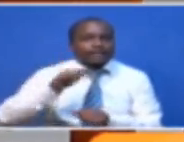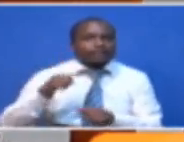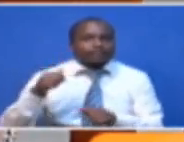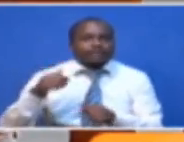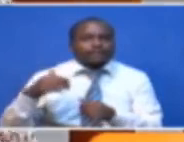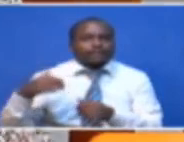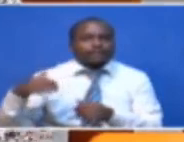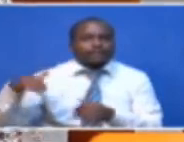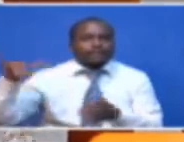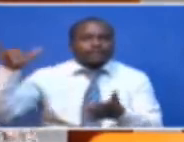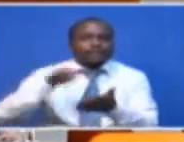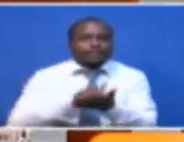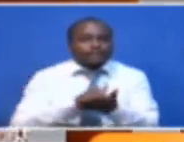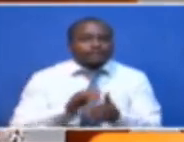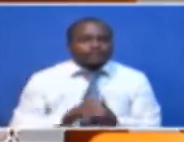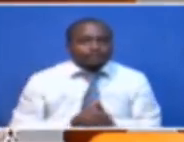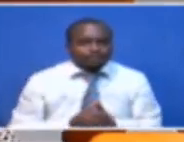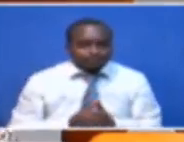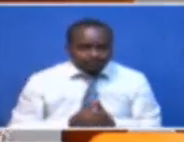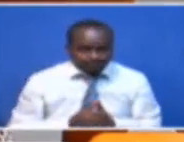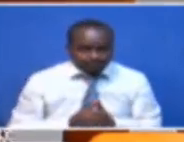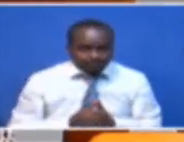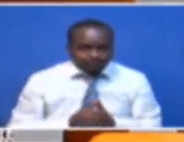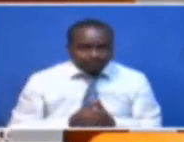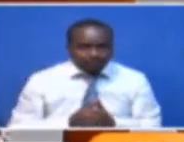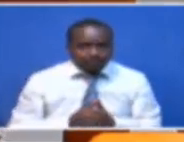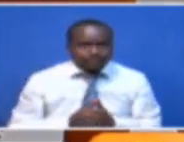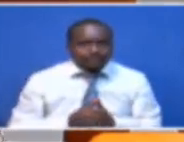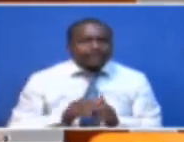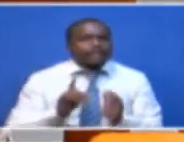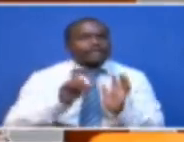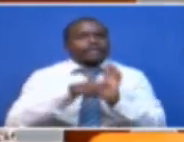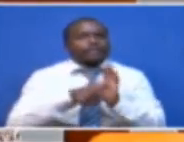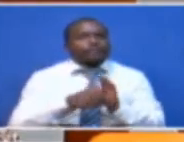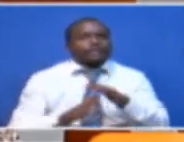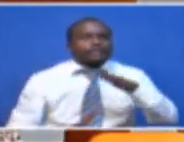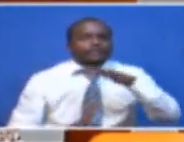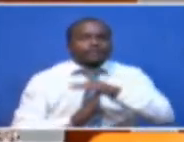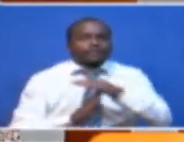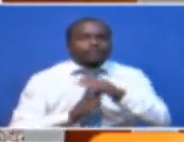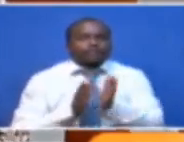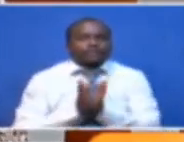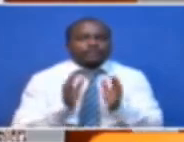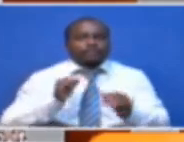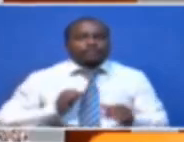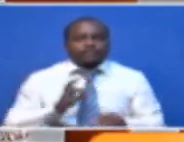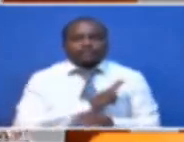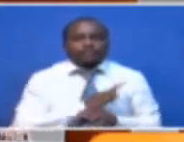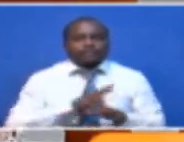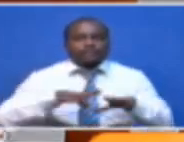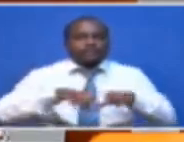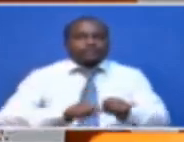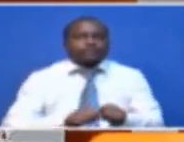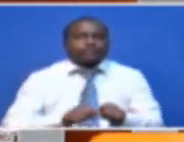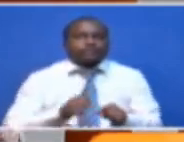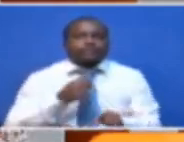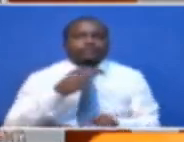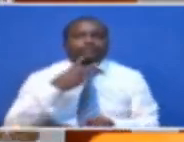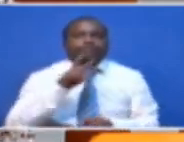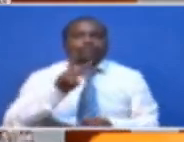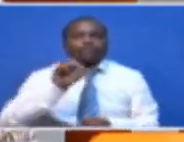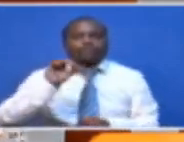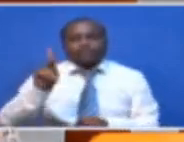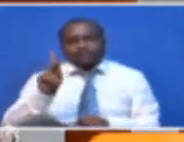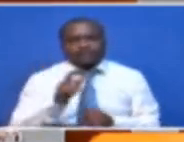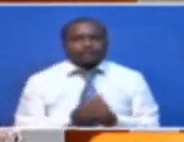Mm-hmm. Brigadier Mohammed then, who later became the chief of general staff, yes, he retook Voice of Kenya. Voice of Kenya. And Captain Jackie Tuwei